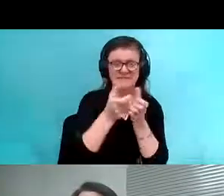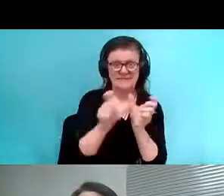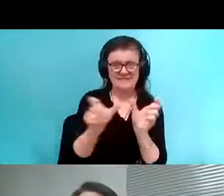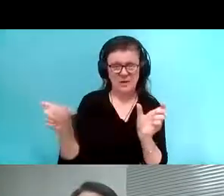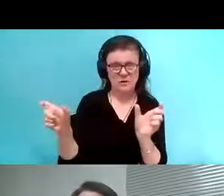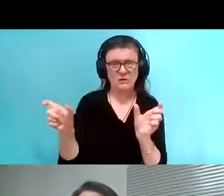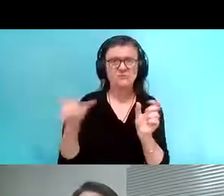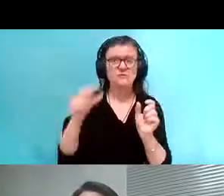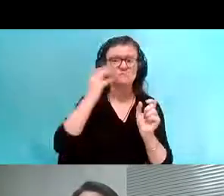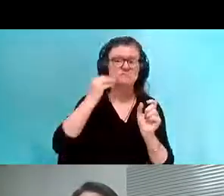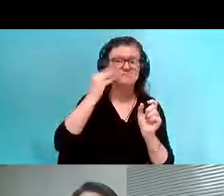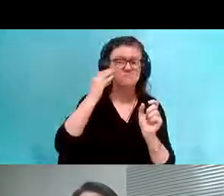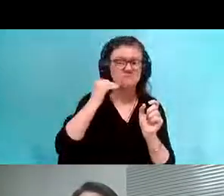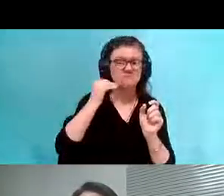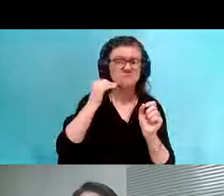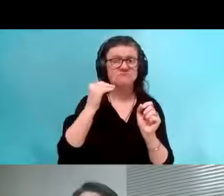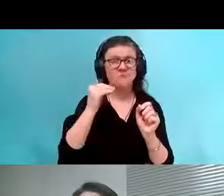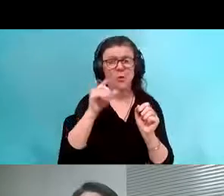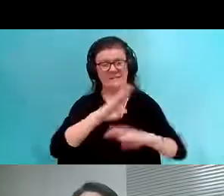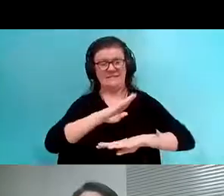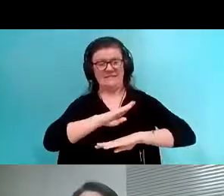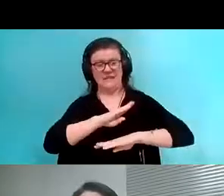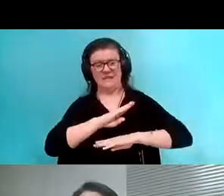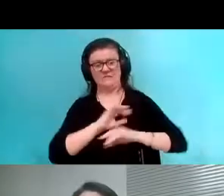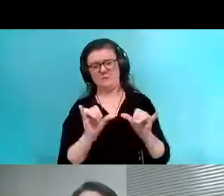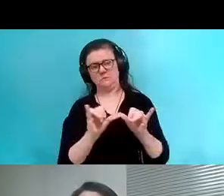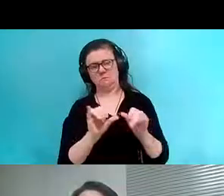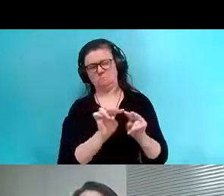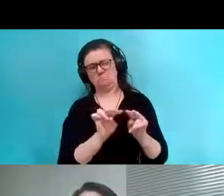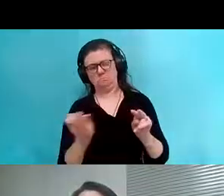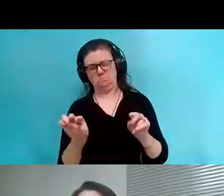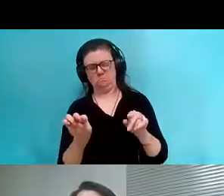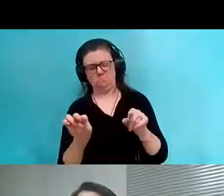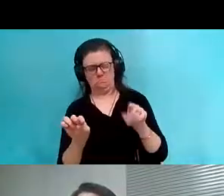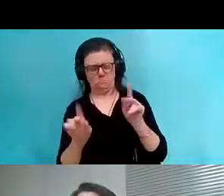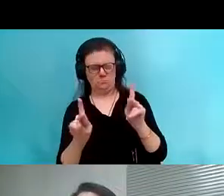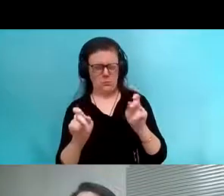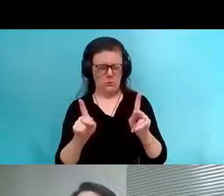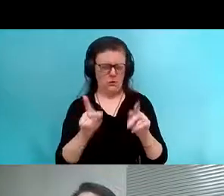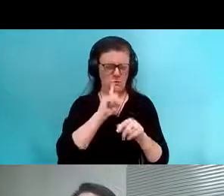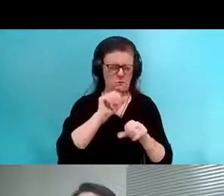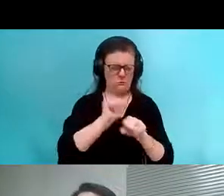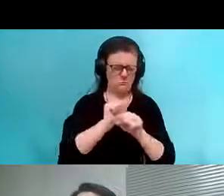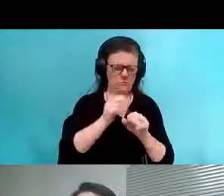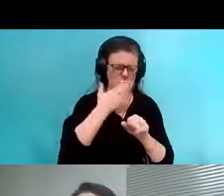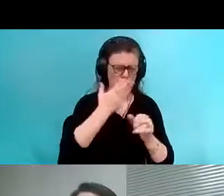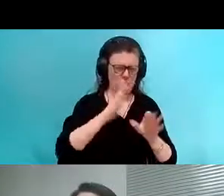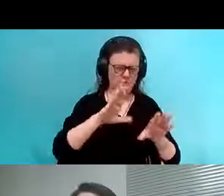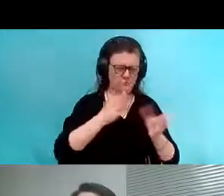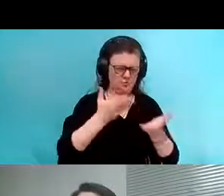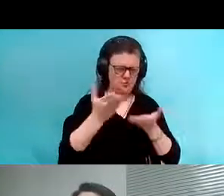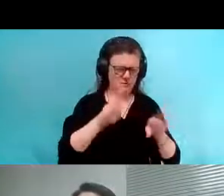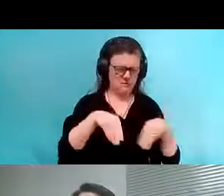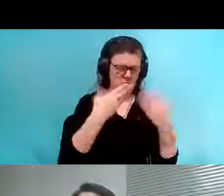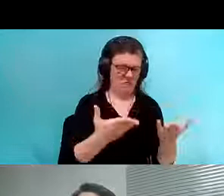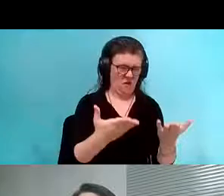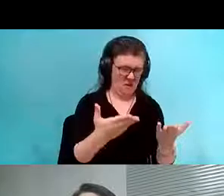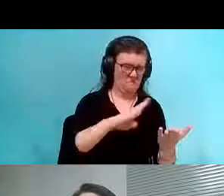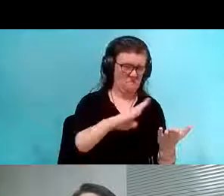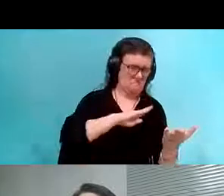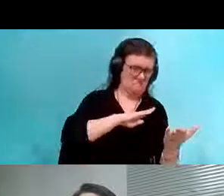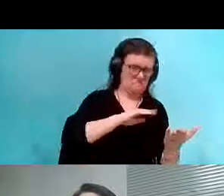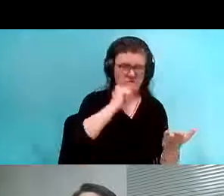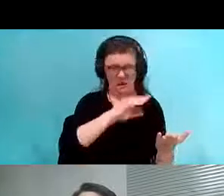or satisfaction measures is necessary to understand more about the quality of the services being received.